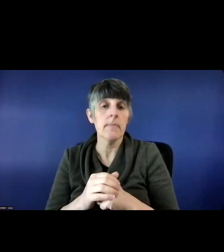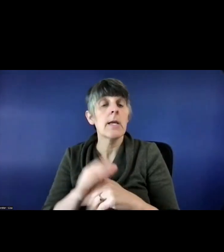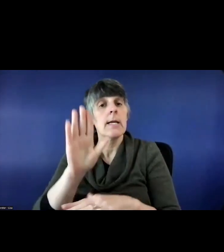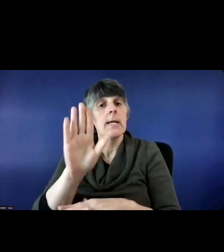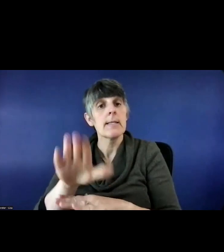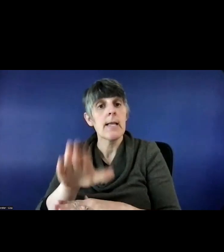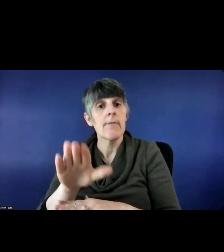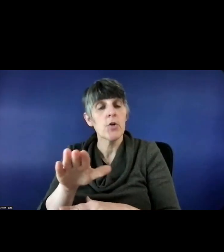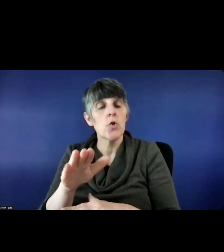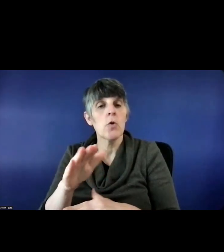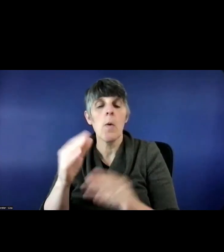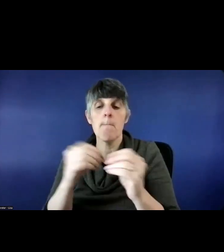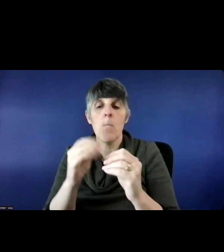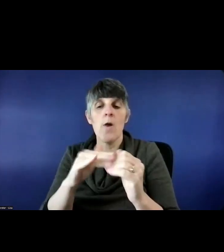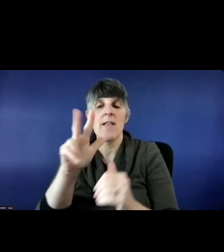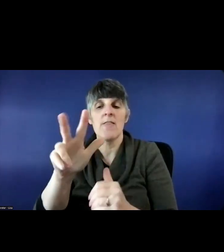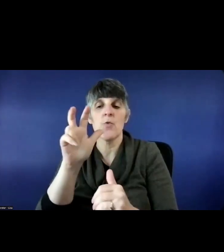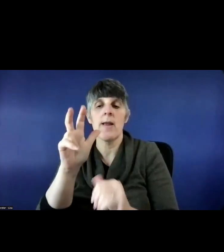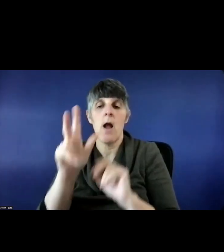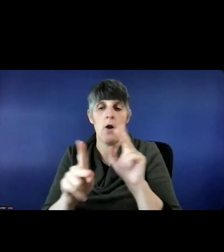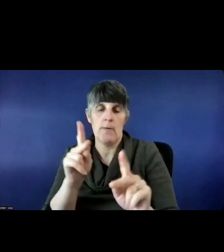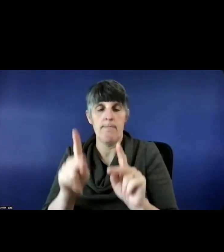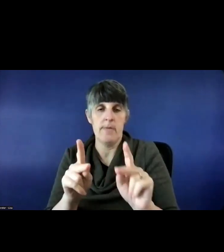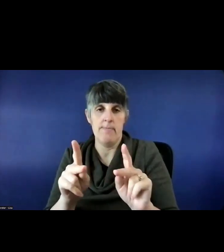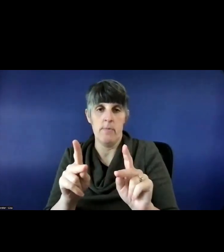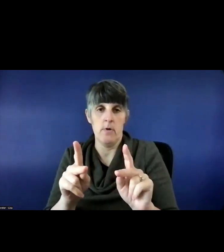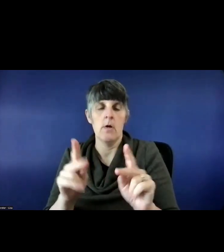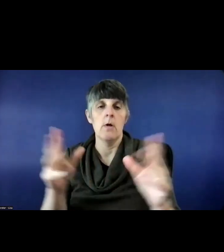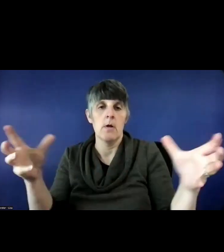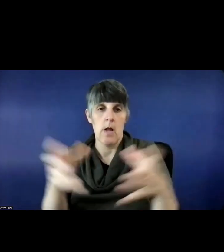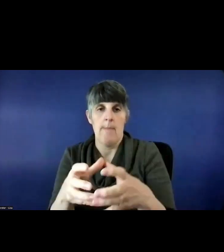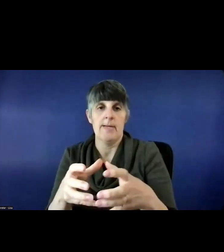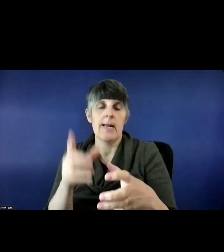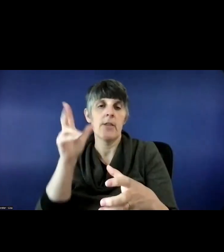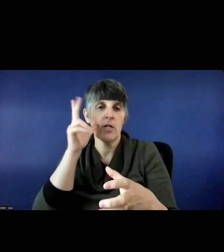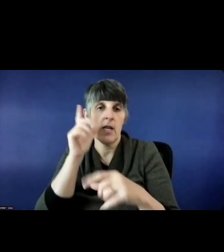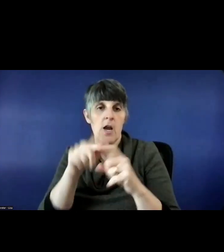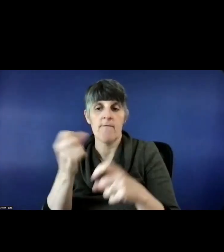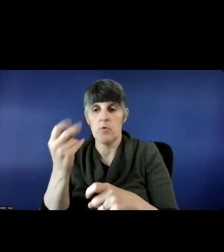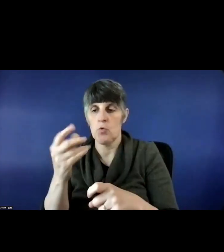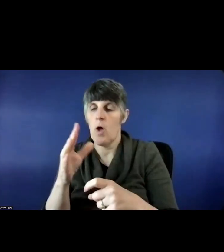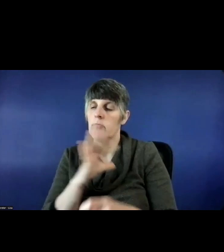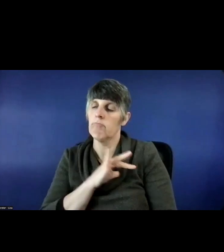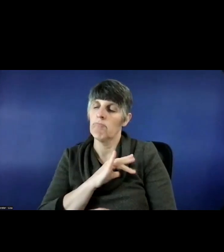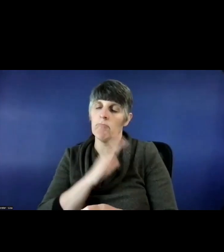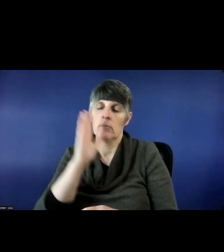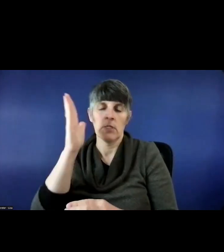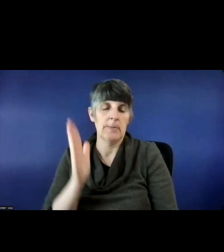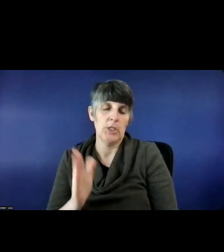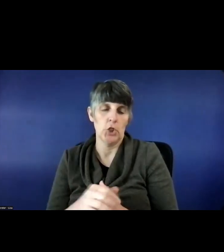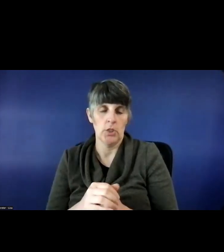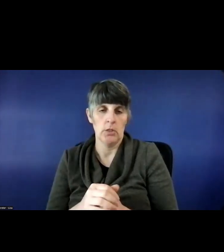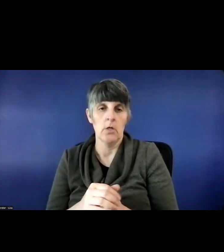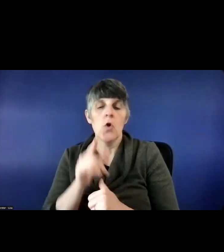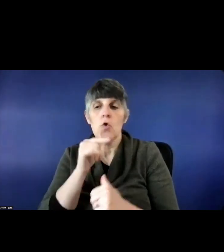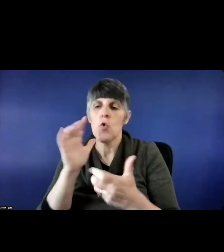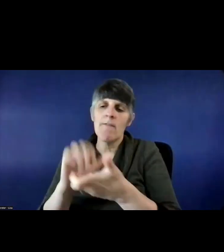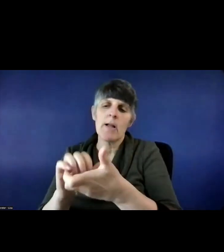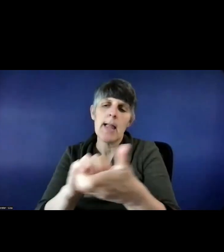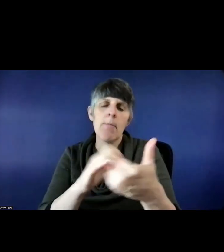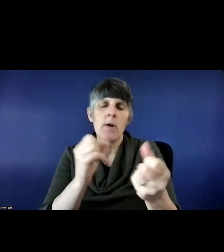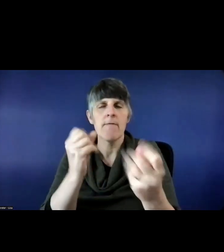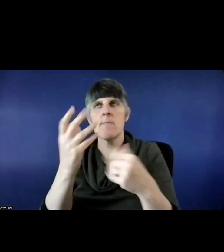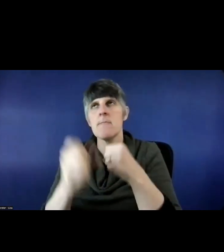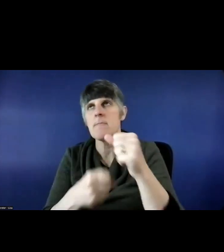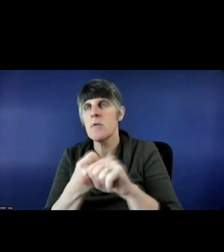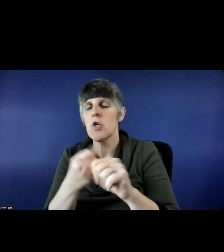afternoon, there were over 300 people coming together to hear from 12 exceptional speakers who have collaborated for decades